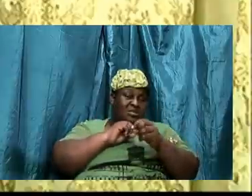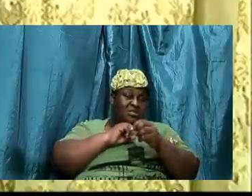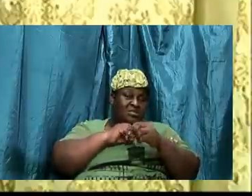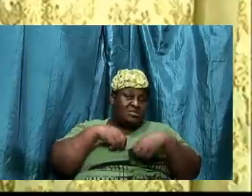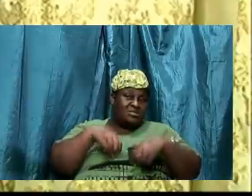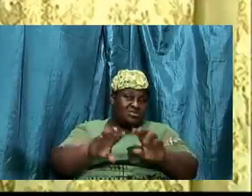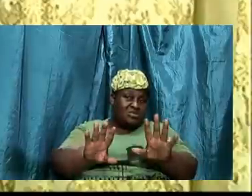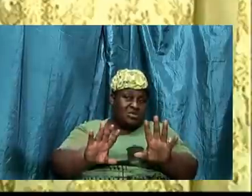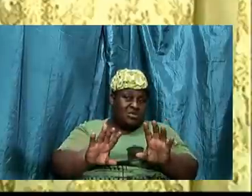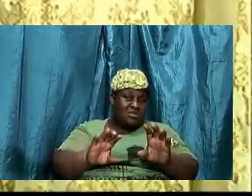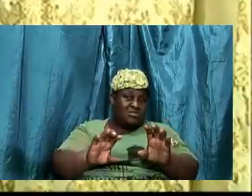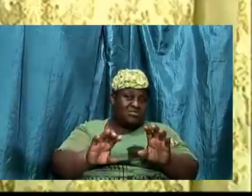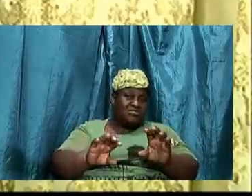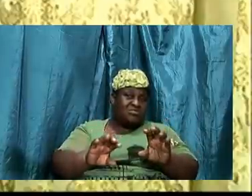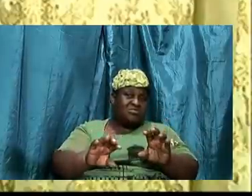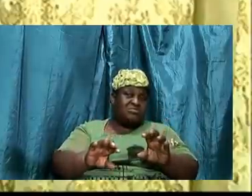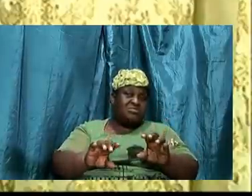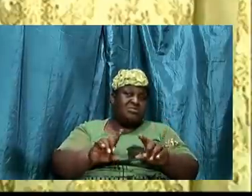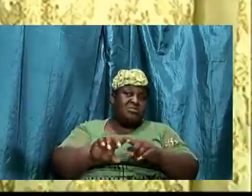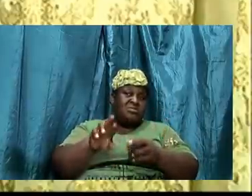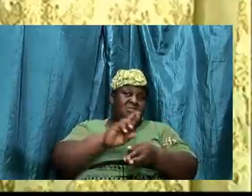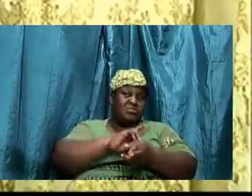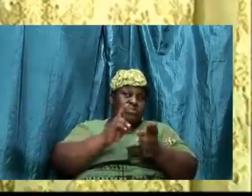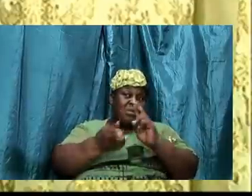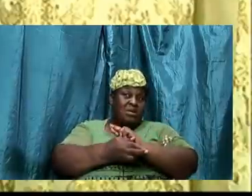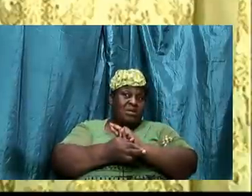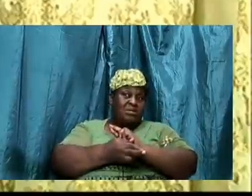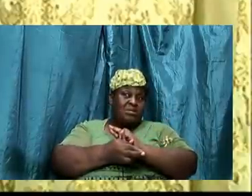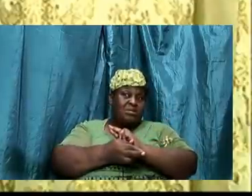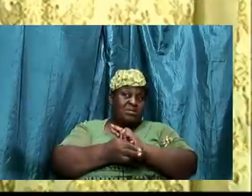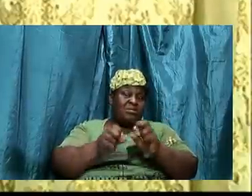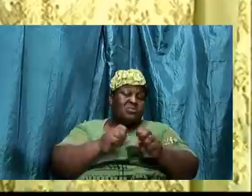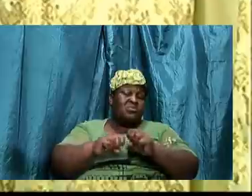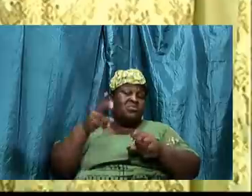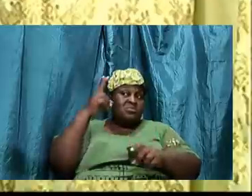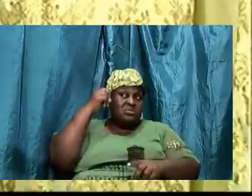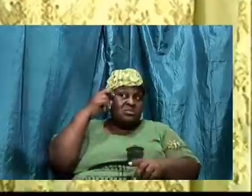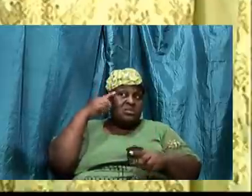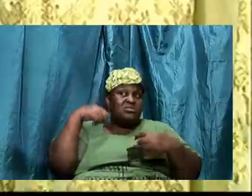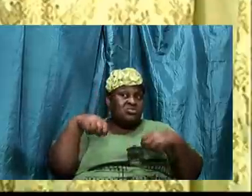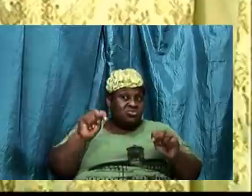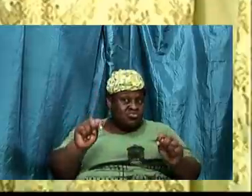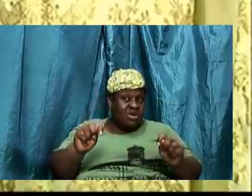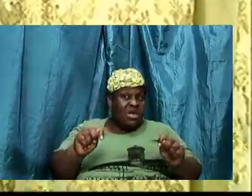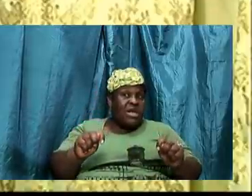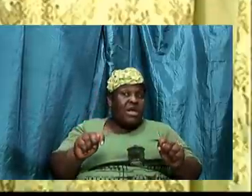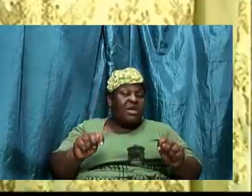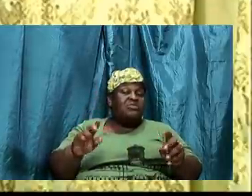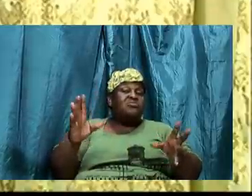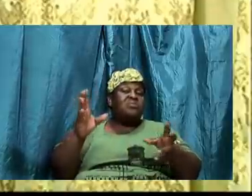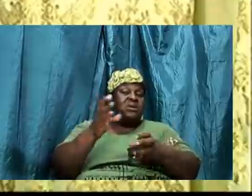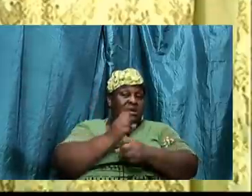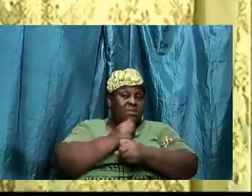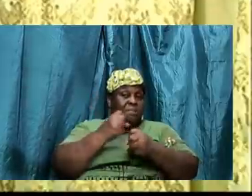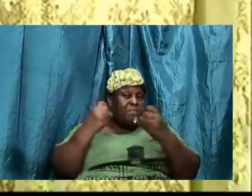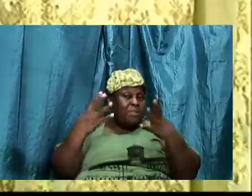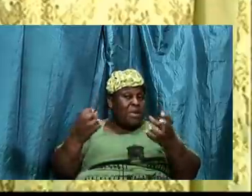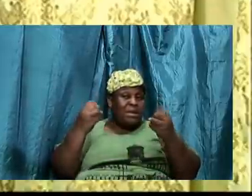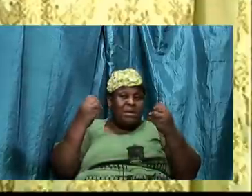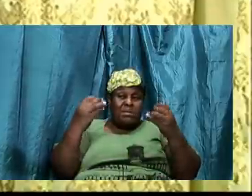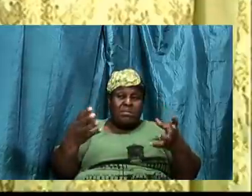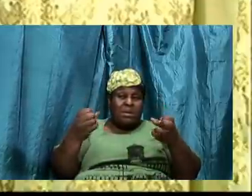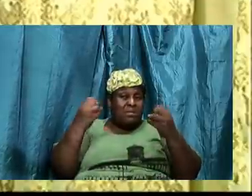And so what the Satan is doing is trying to get as many souls to be condemned and go to hell with